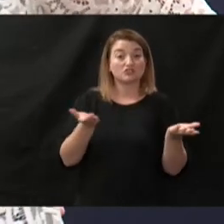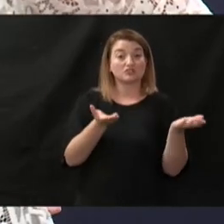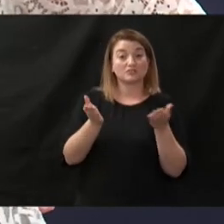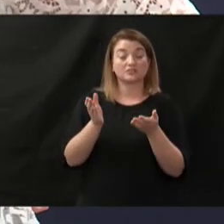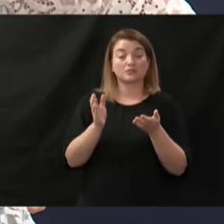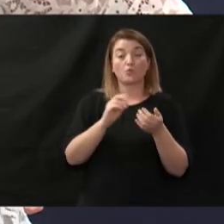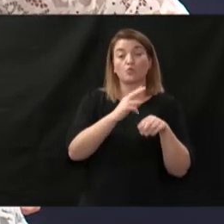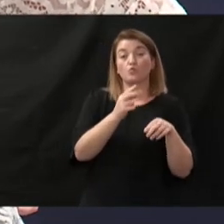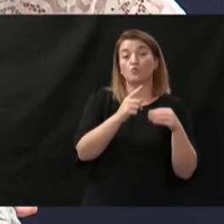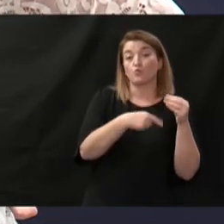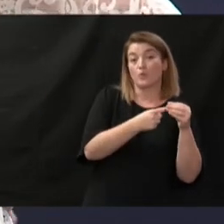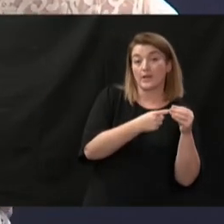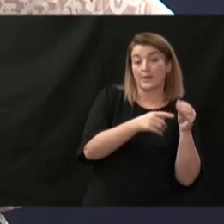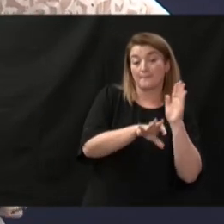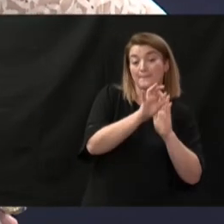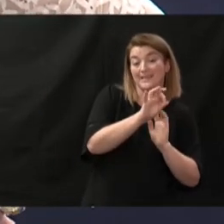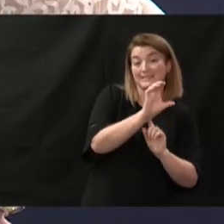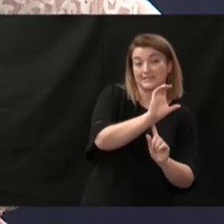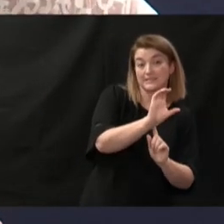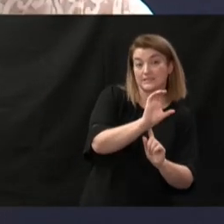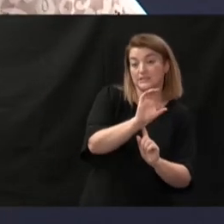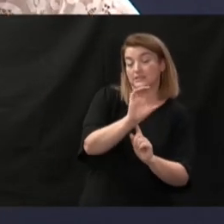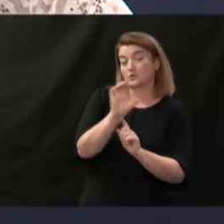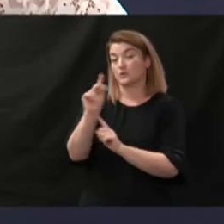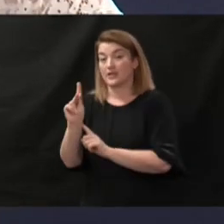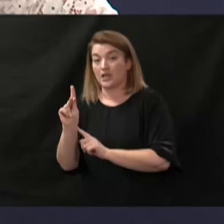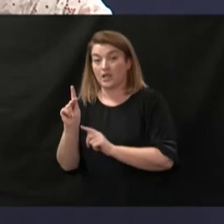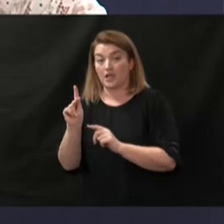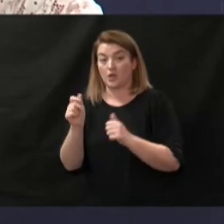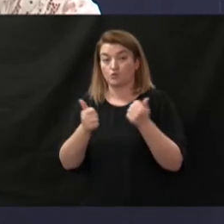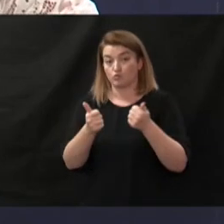K and when you use K to spell K?